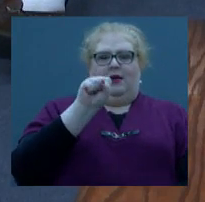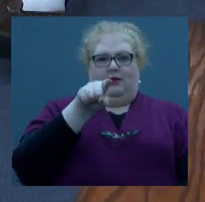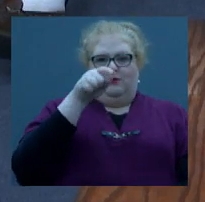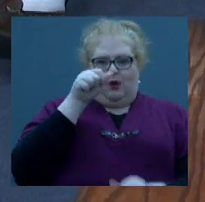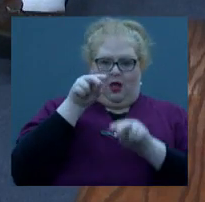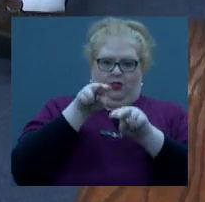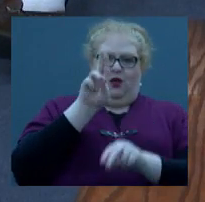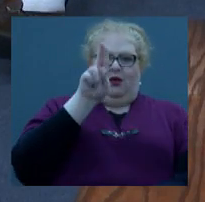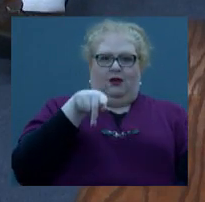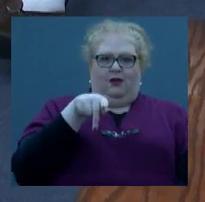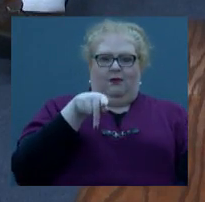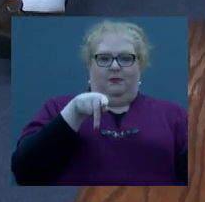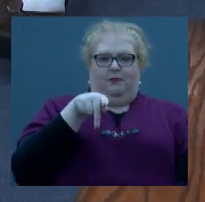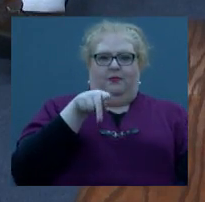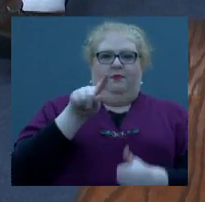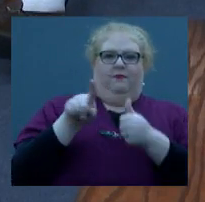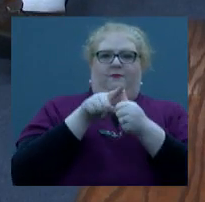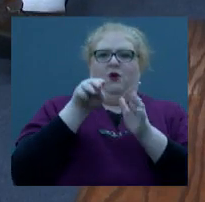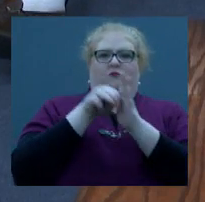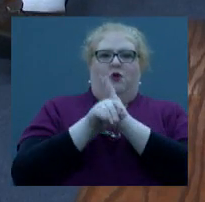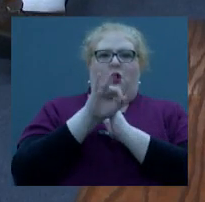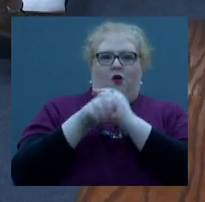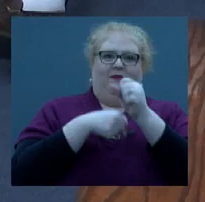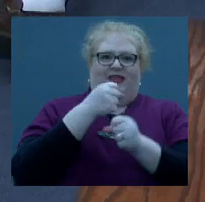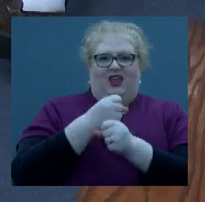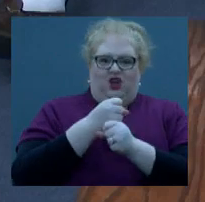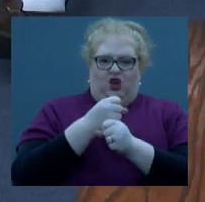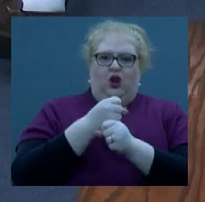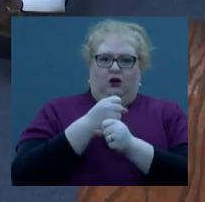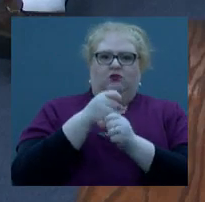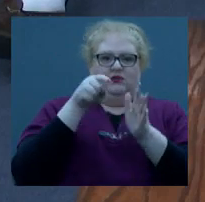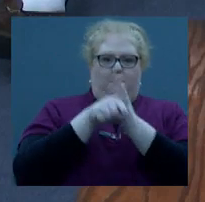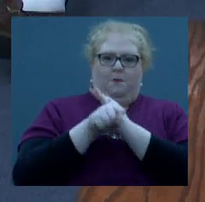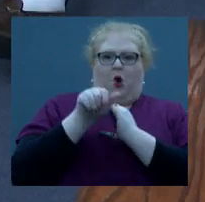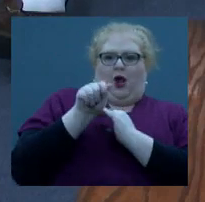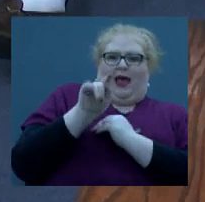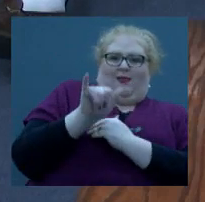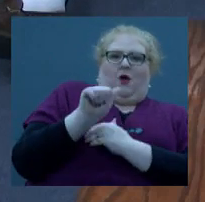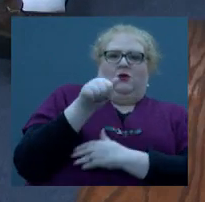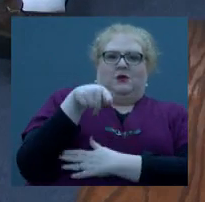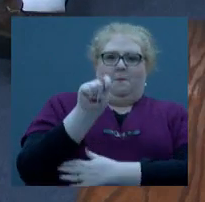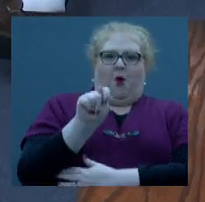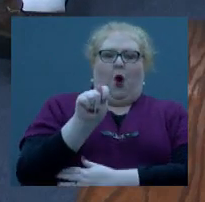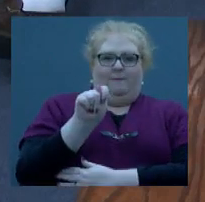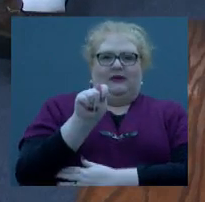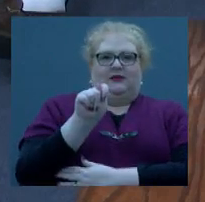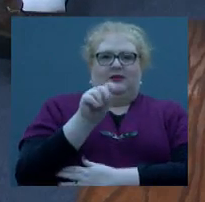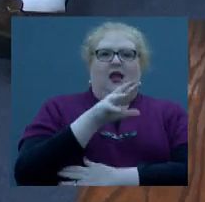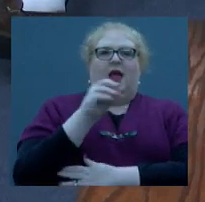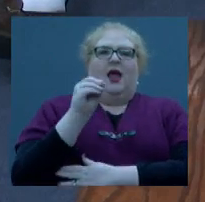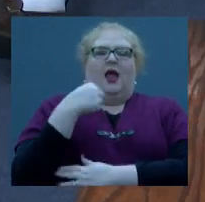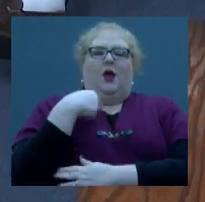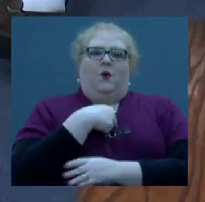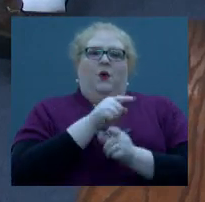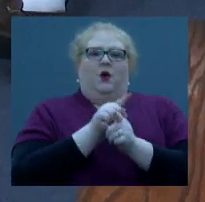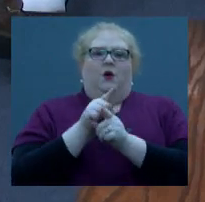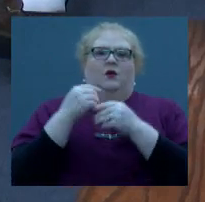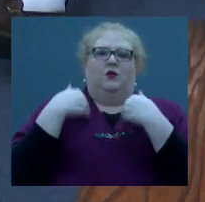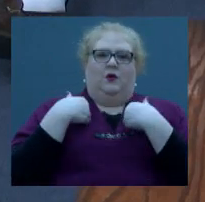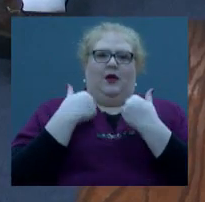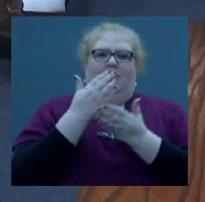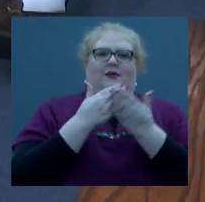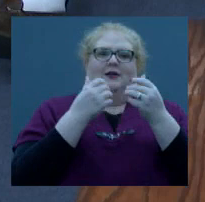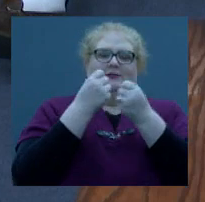all can look that up, but the first murder of the year was a murder at those apartments. We also have, some of us have